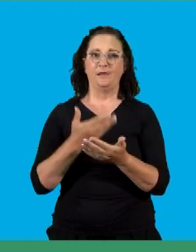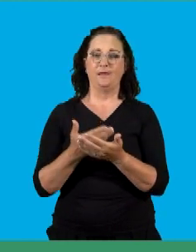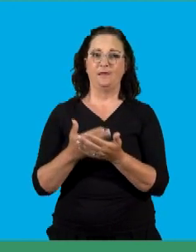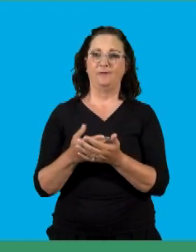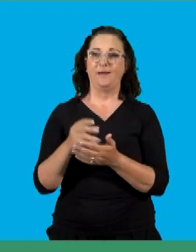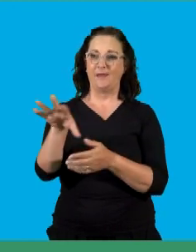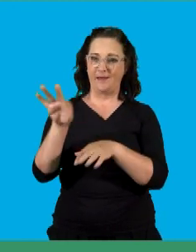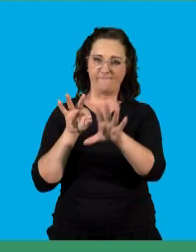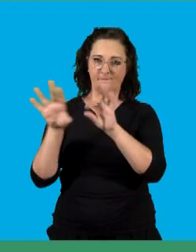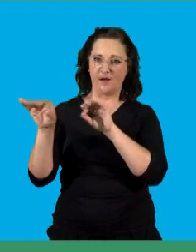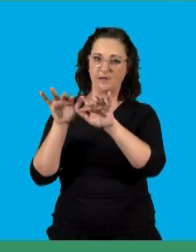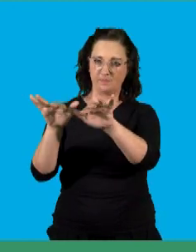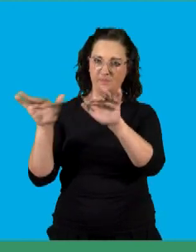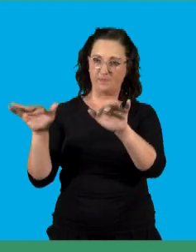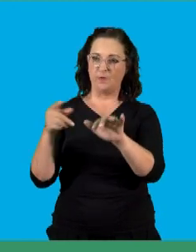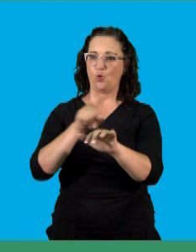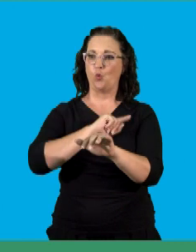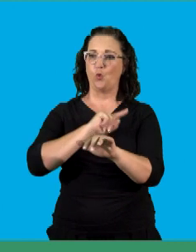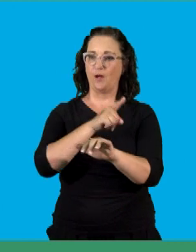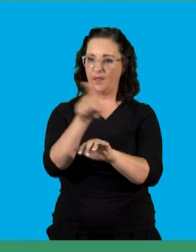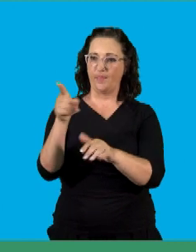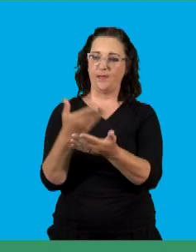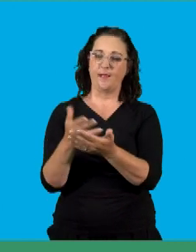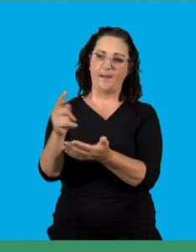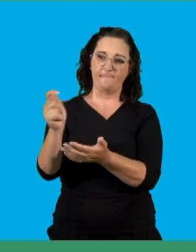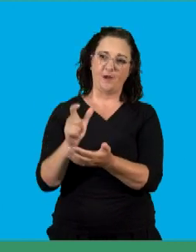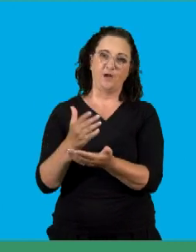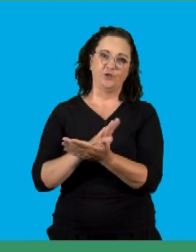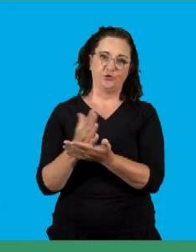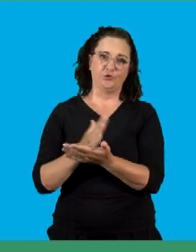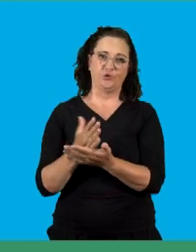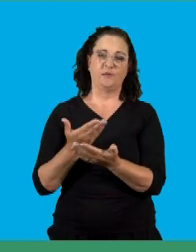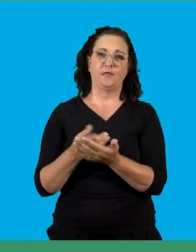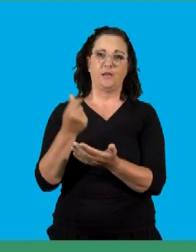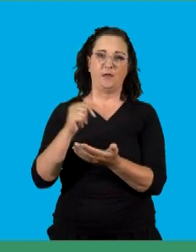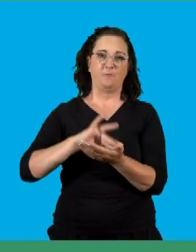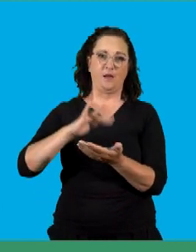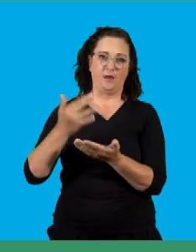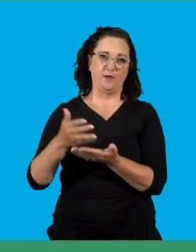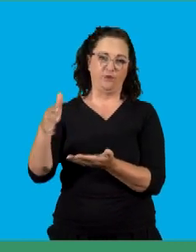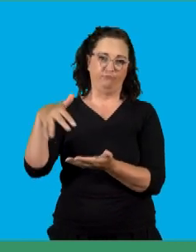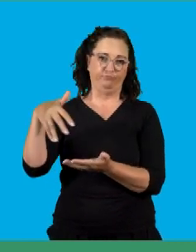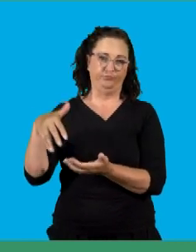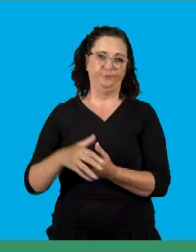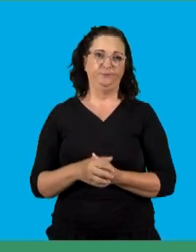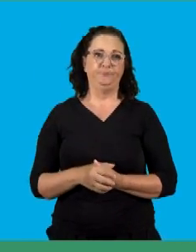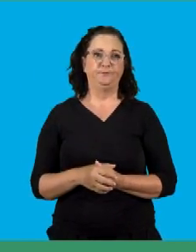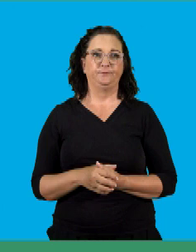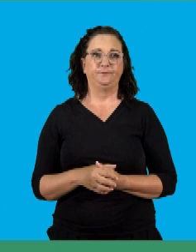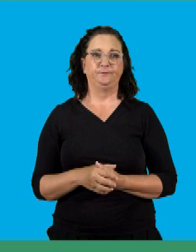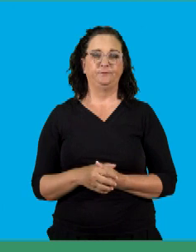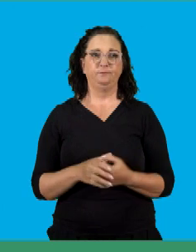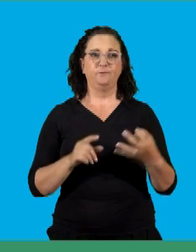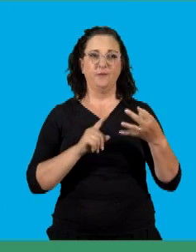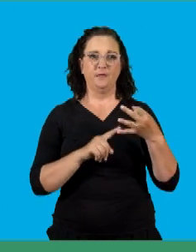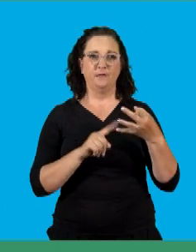the public company that can invite the public to come and buy shares in order to raise capital. Moving on to